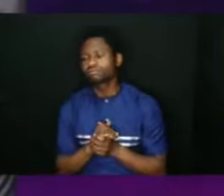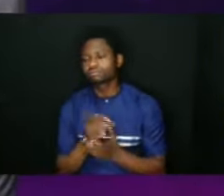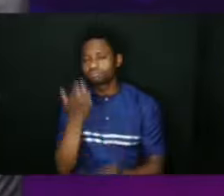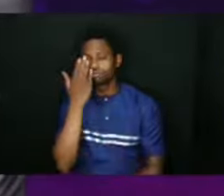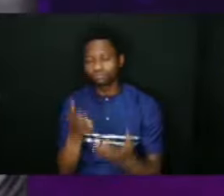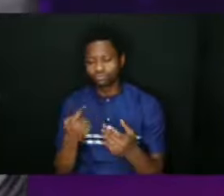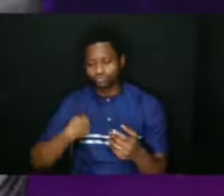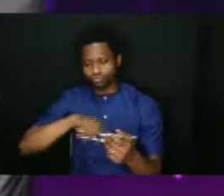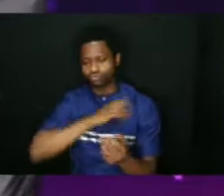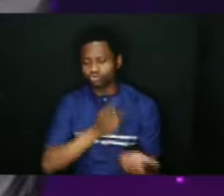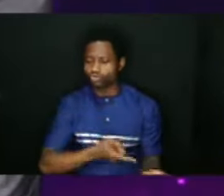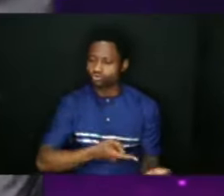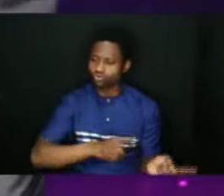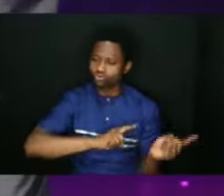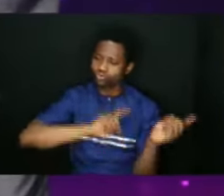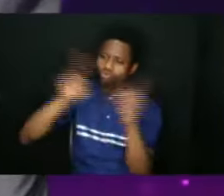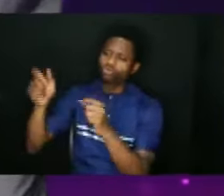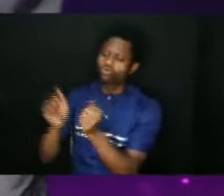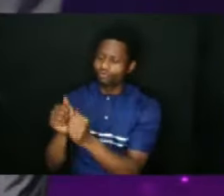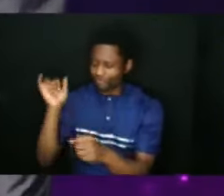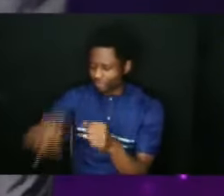you go with this virtue.